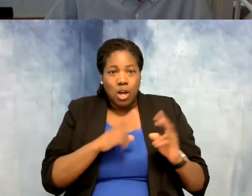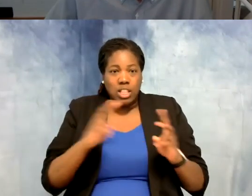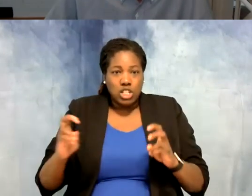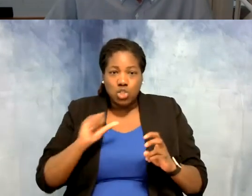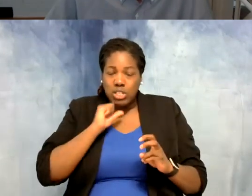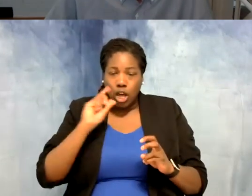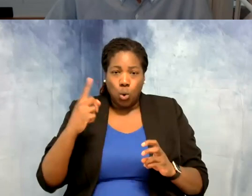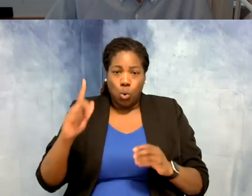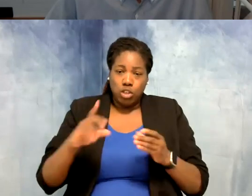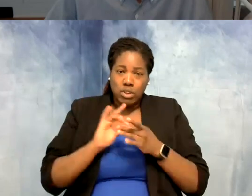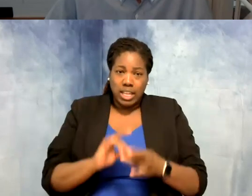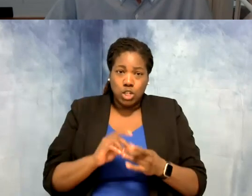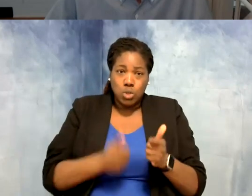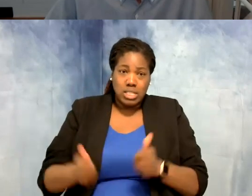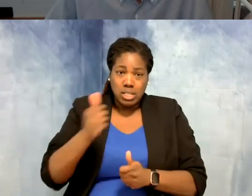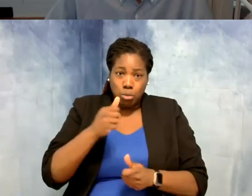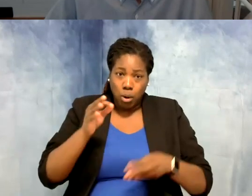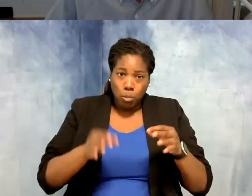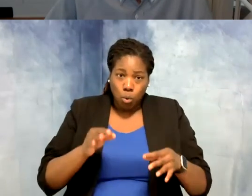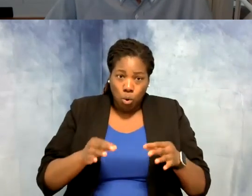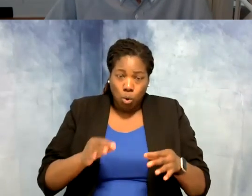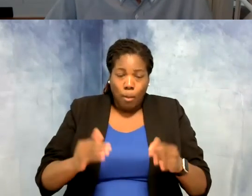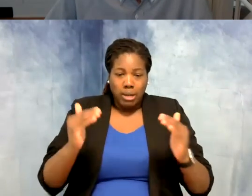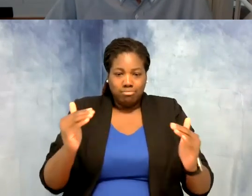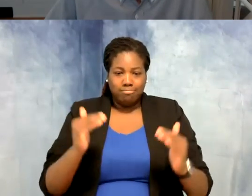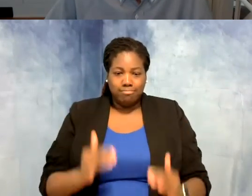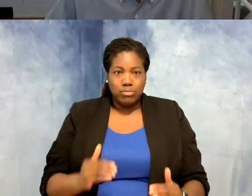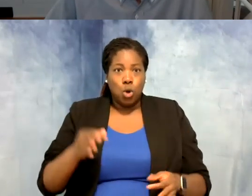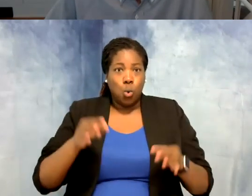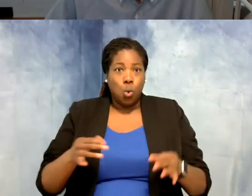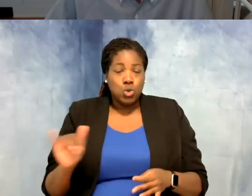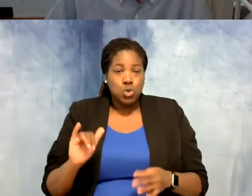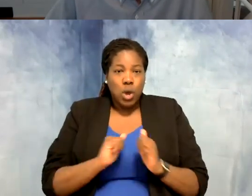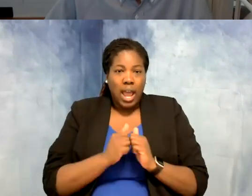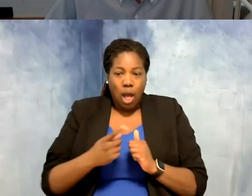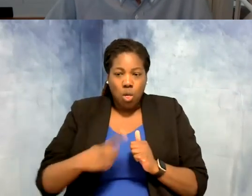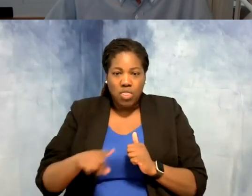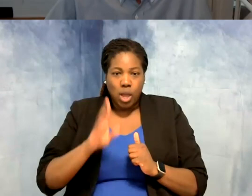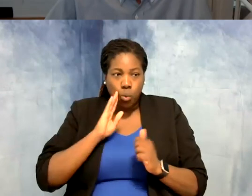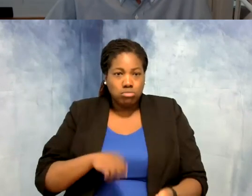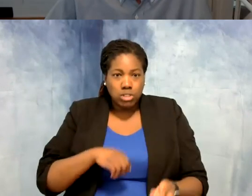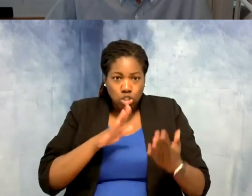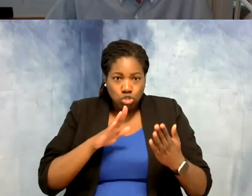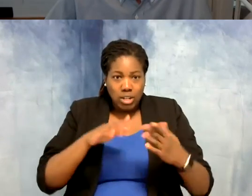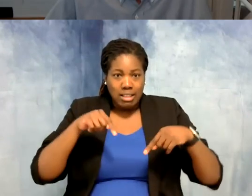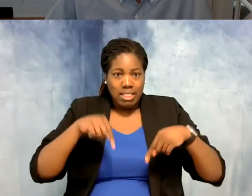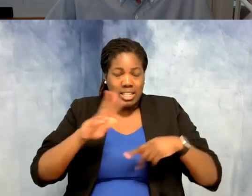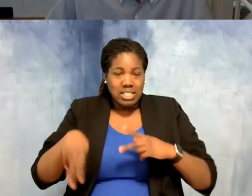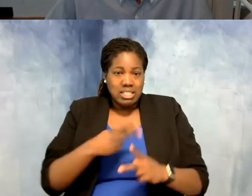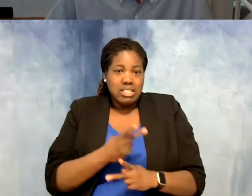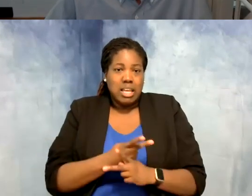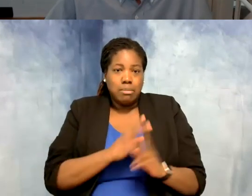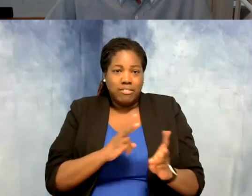the Supreme Court, but also at lower level courts too, and how they will address these